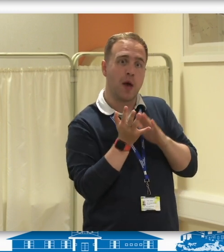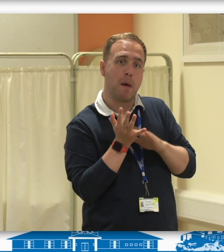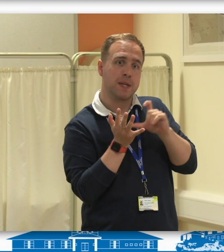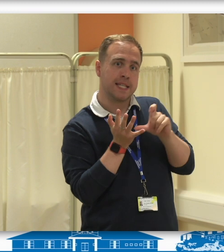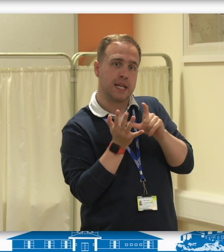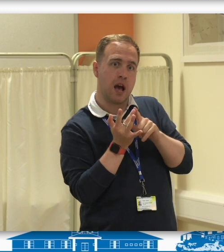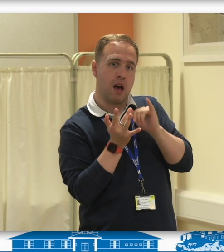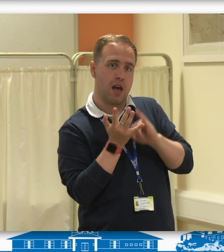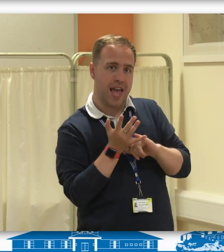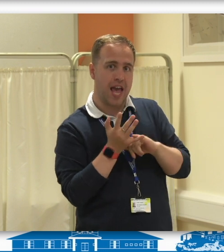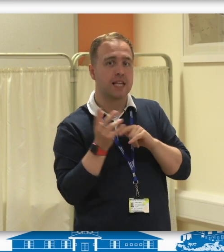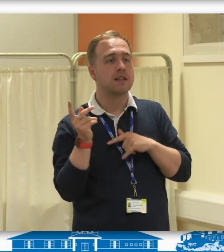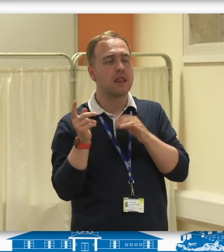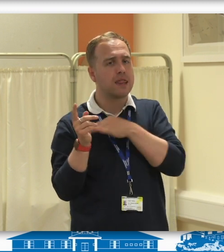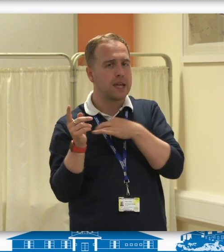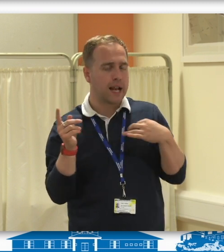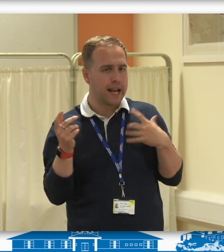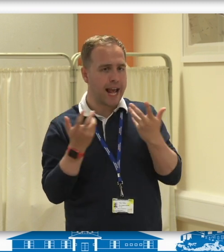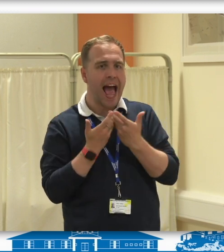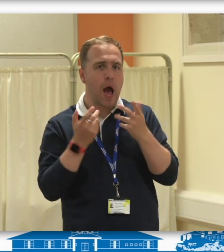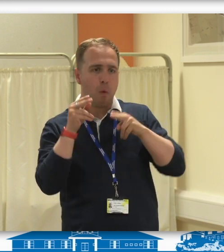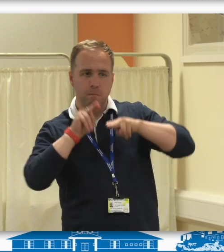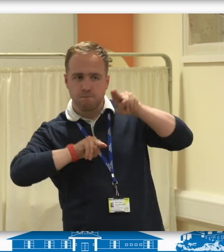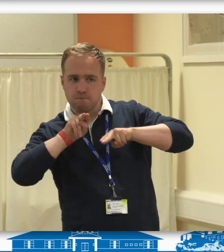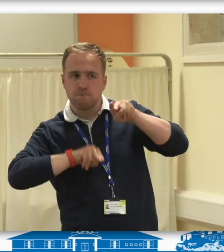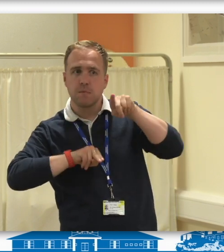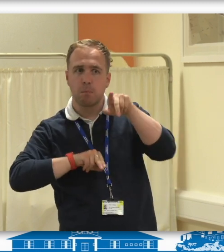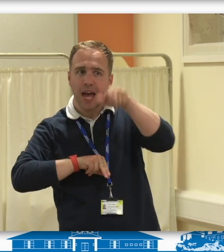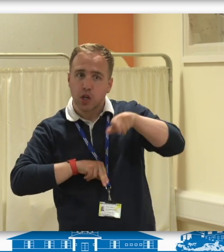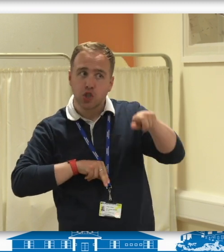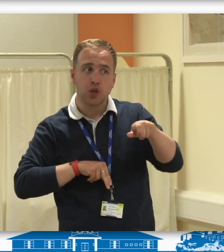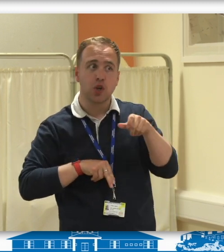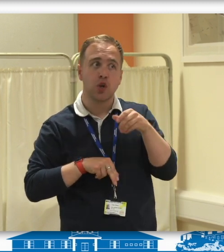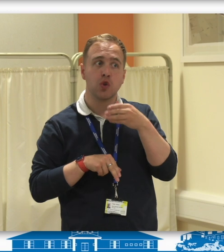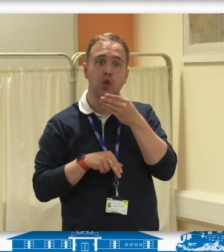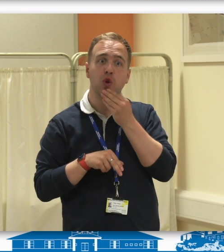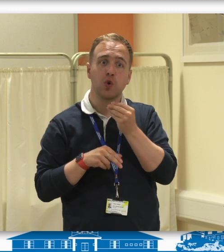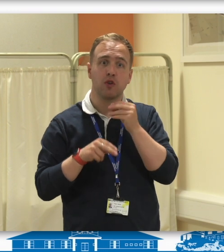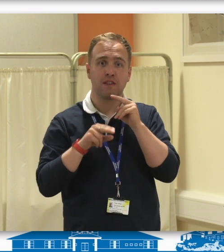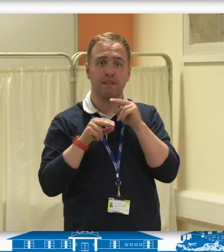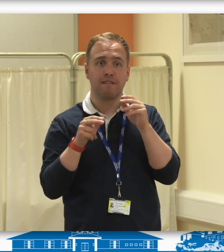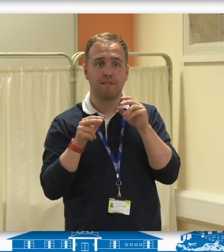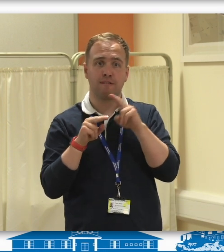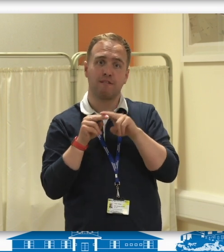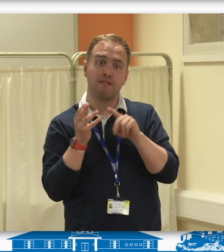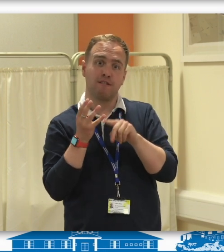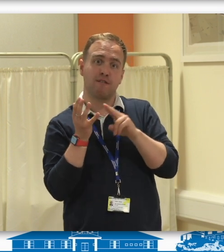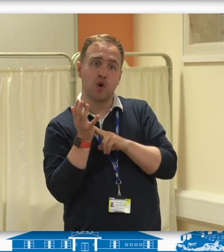what scales do the clinic use to measure patients? Do they use the FUNCAP scale?